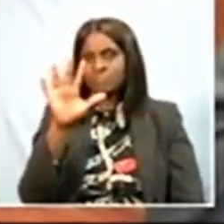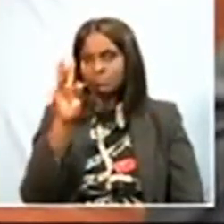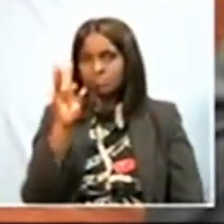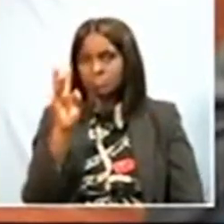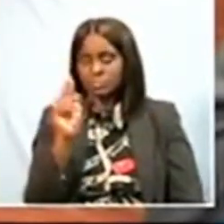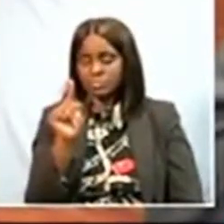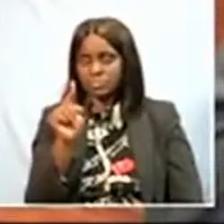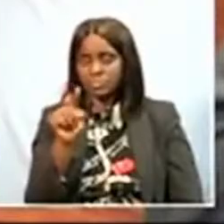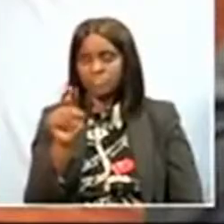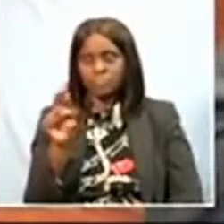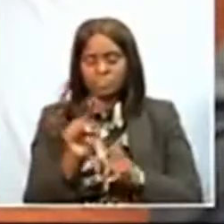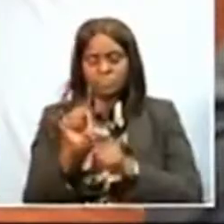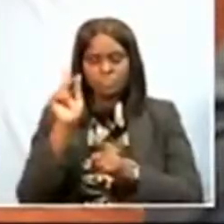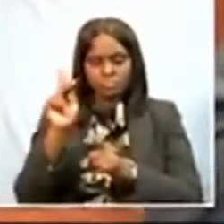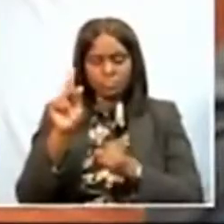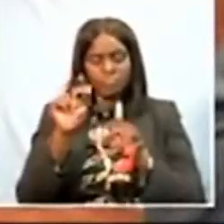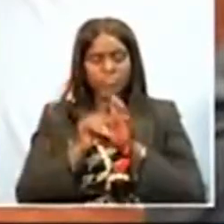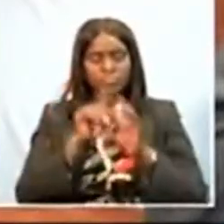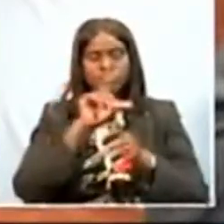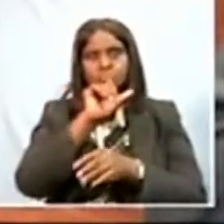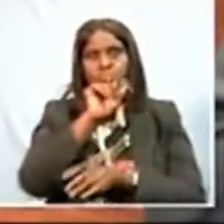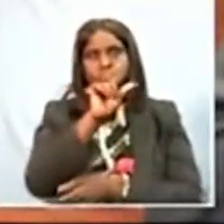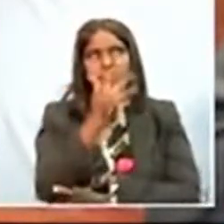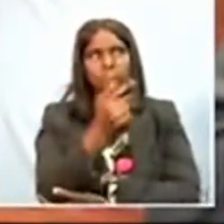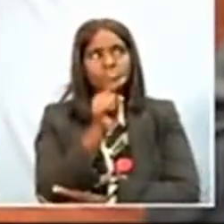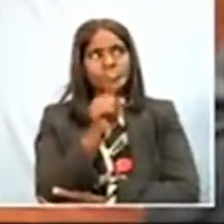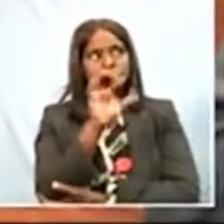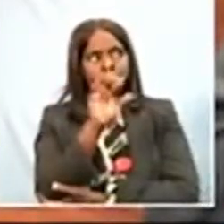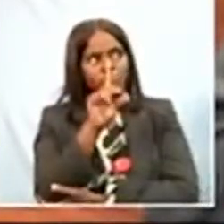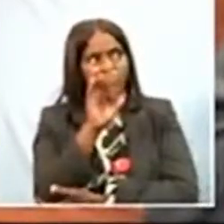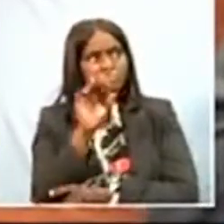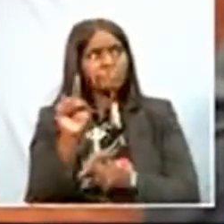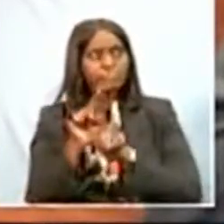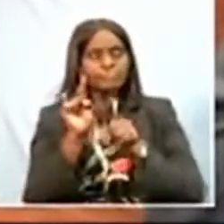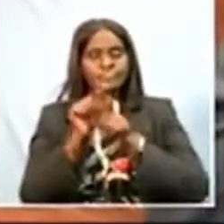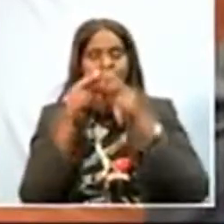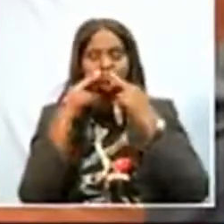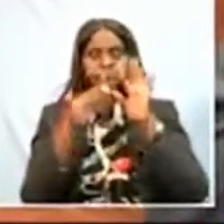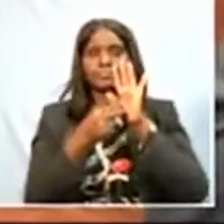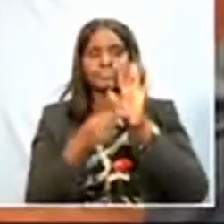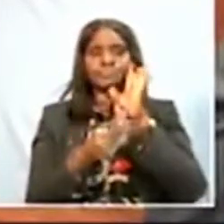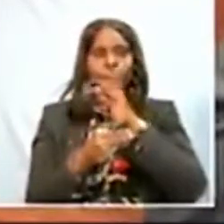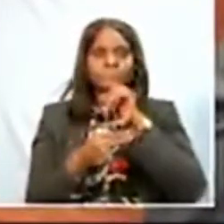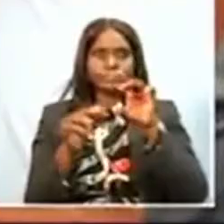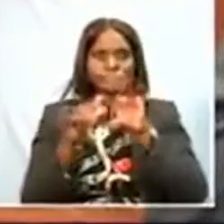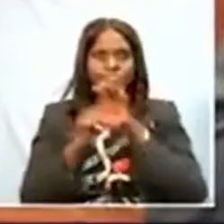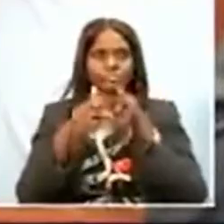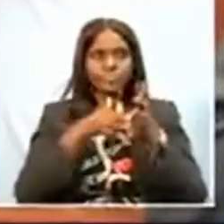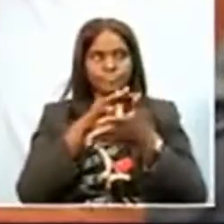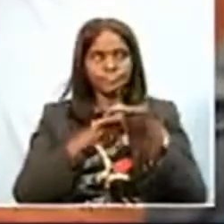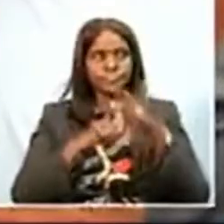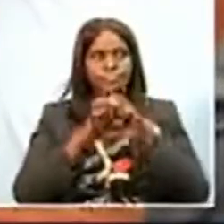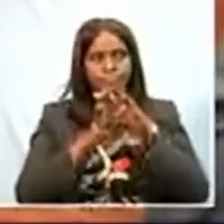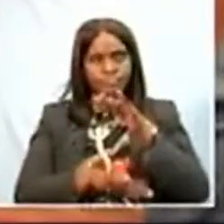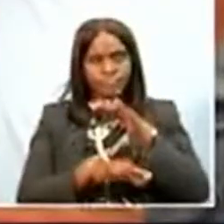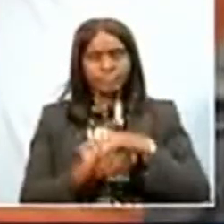2,151,856 kwacha on 2023 CDF, and the results are shown in the table below.